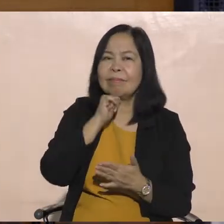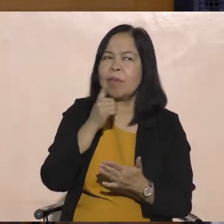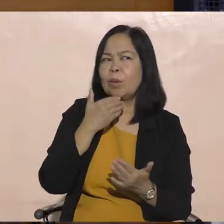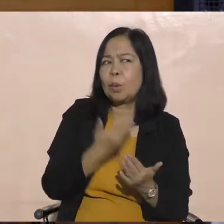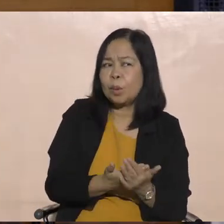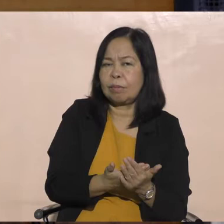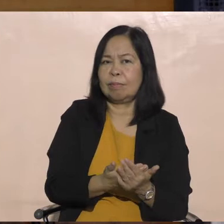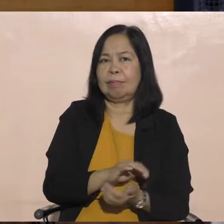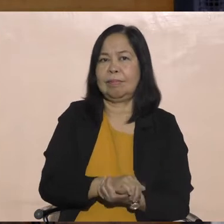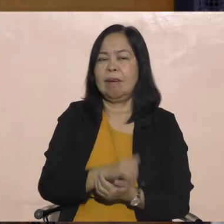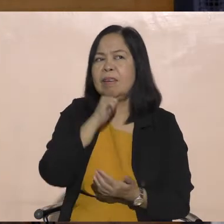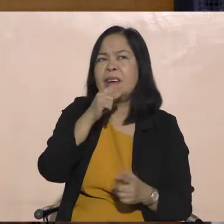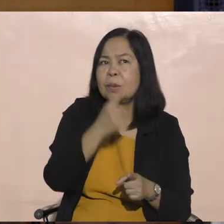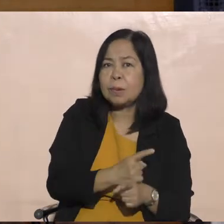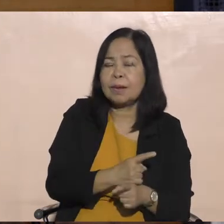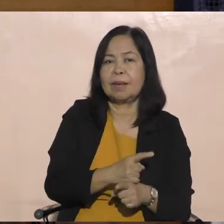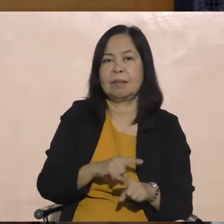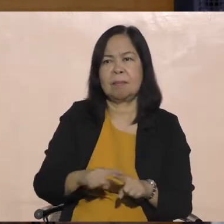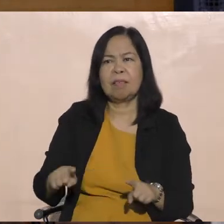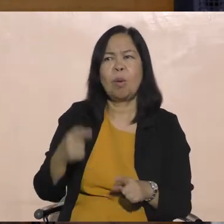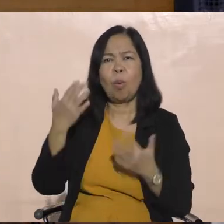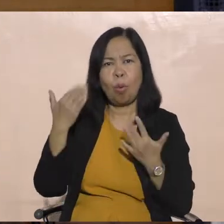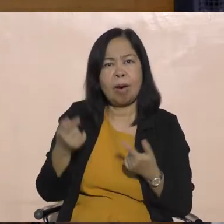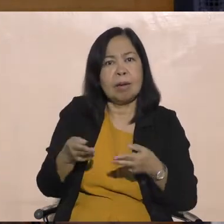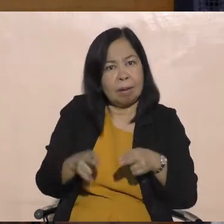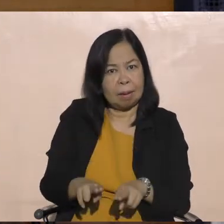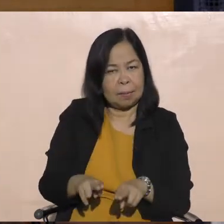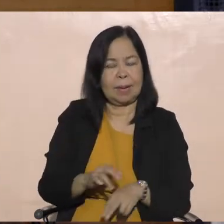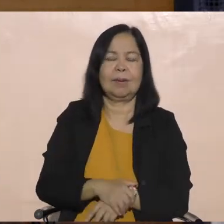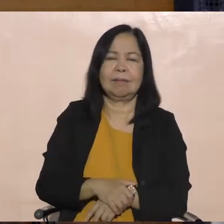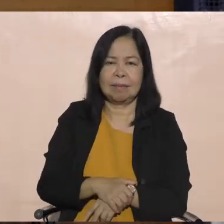unta toy maayog angayan. But you know what? Hallelujah.